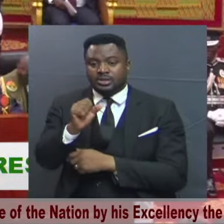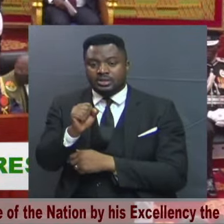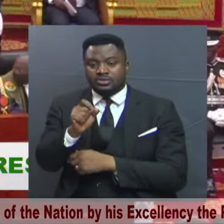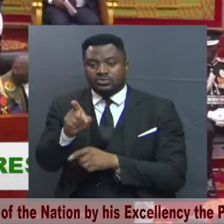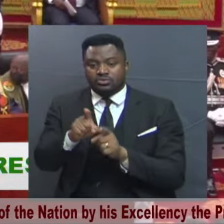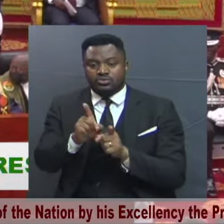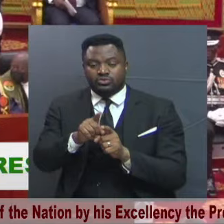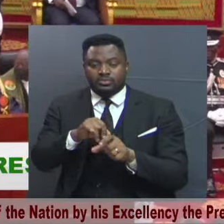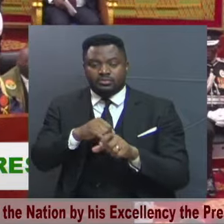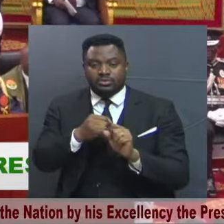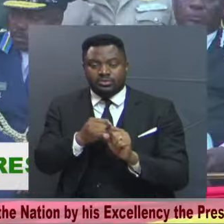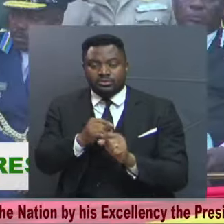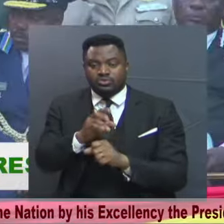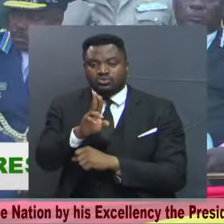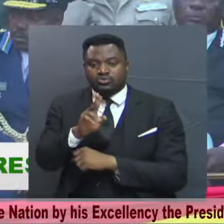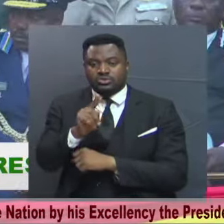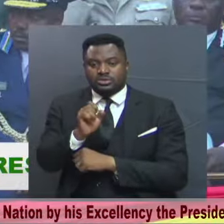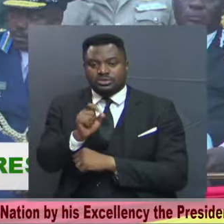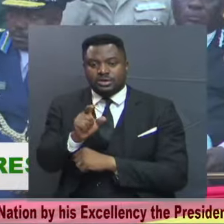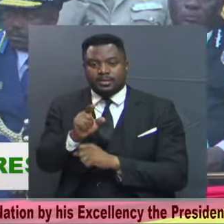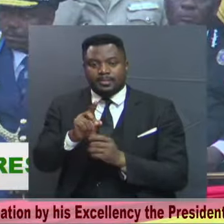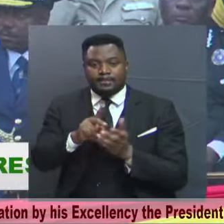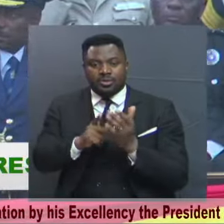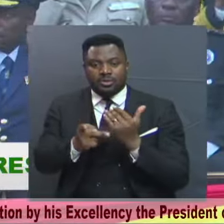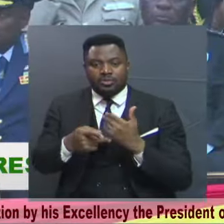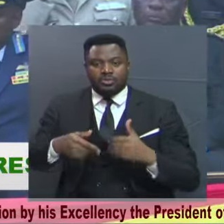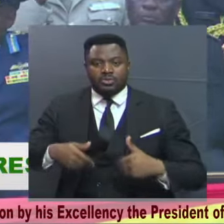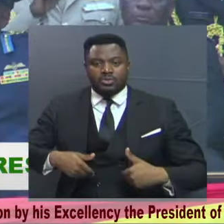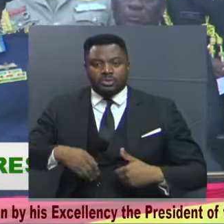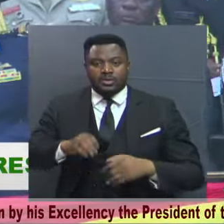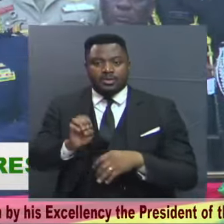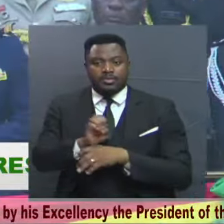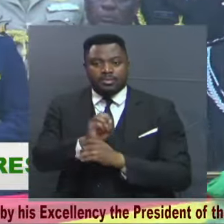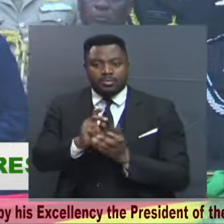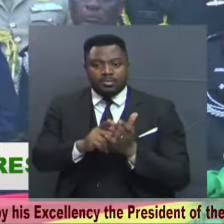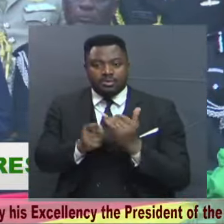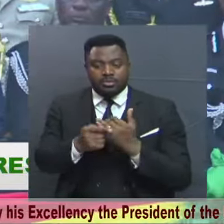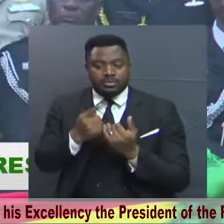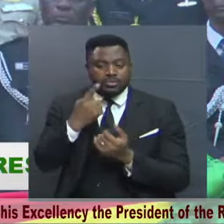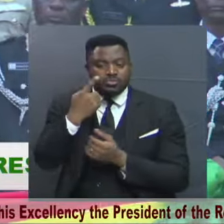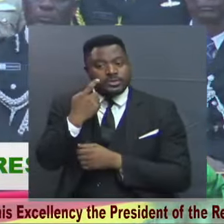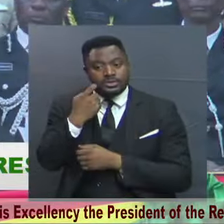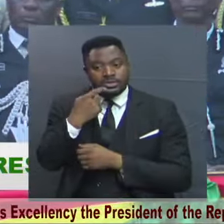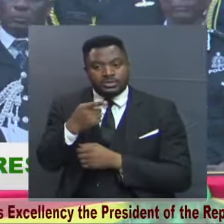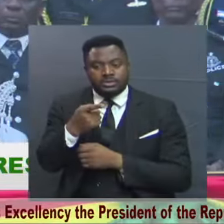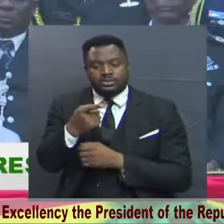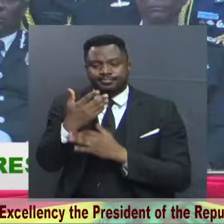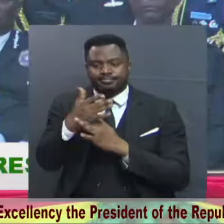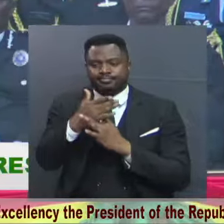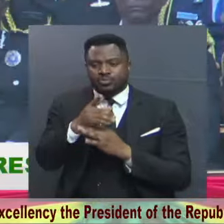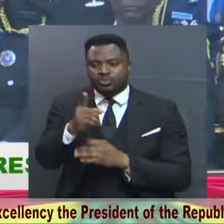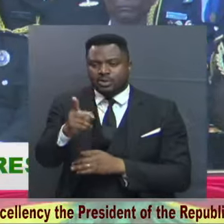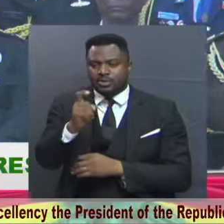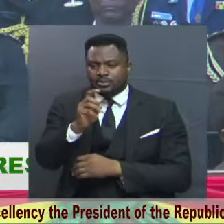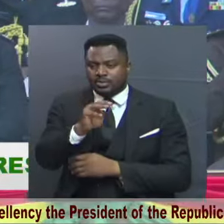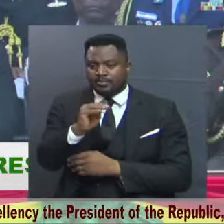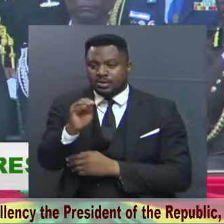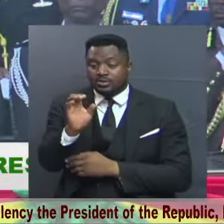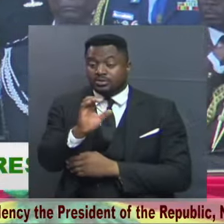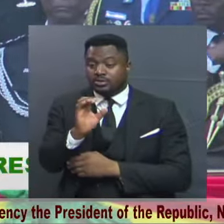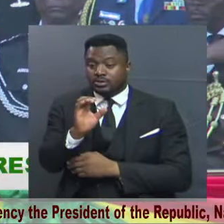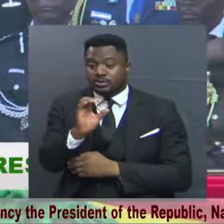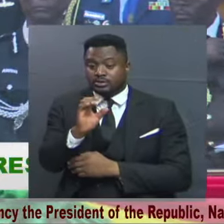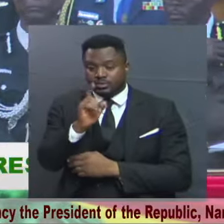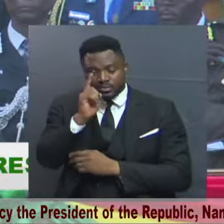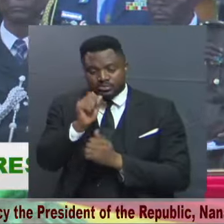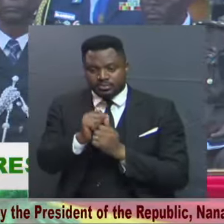implementing the youth sta program a Youth Empowerment program which recently dispersed 100 million CDs to